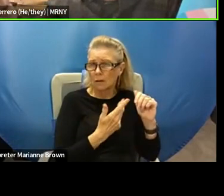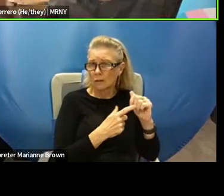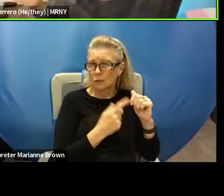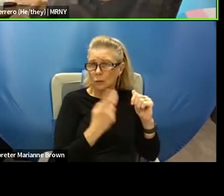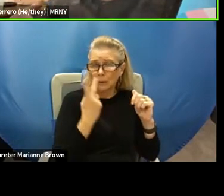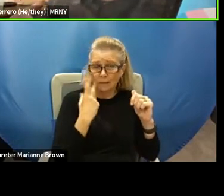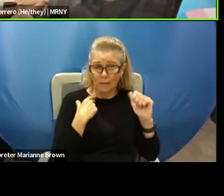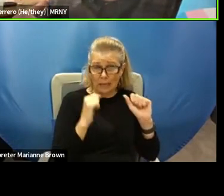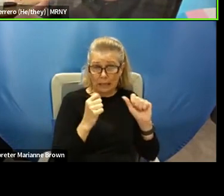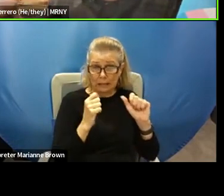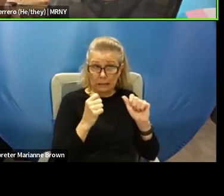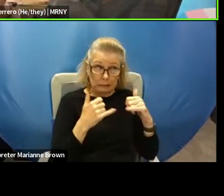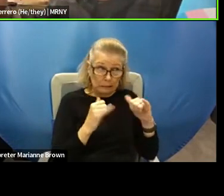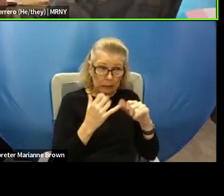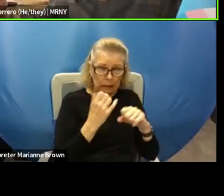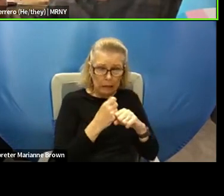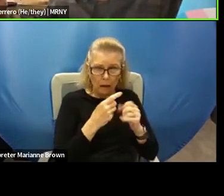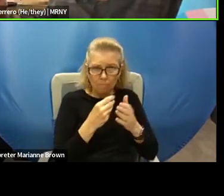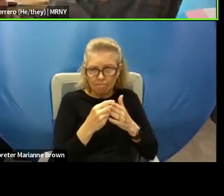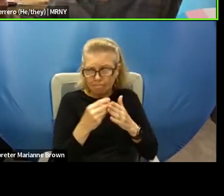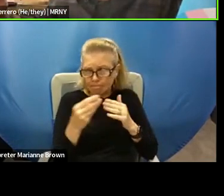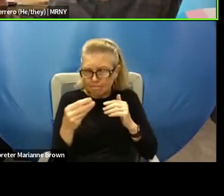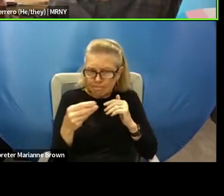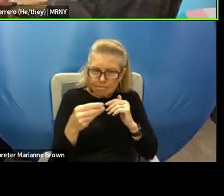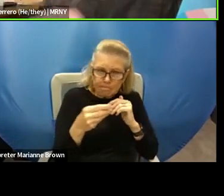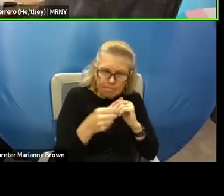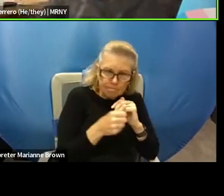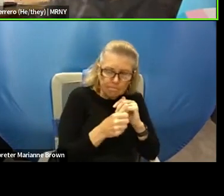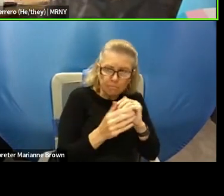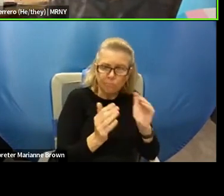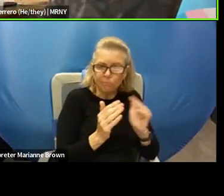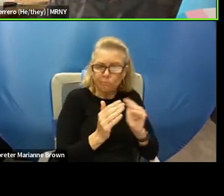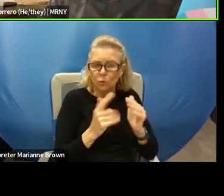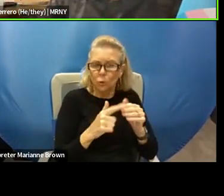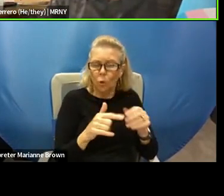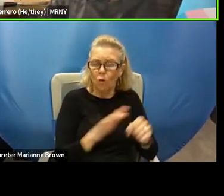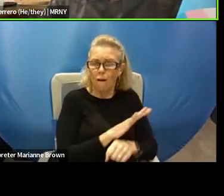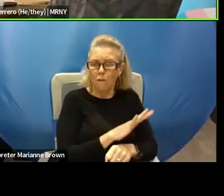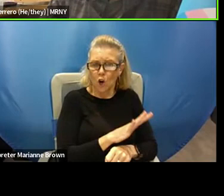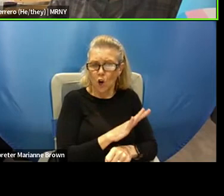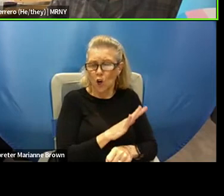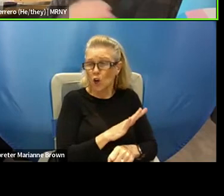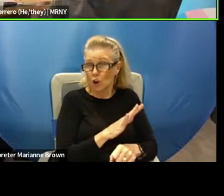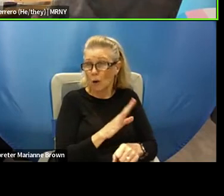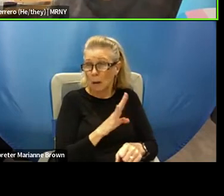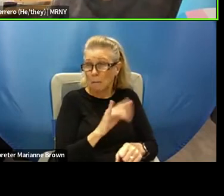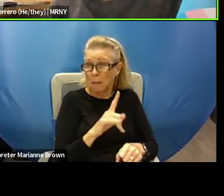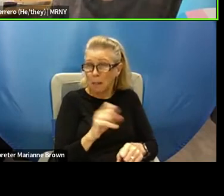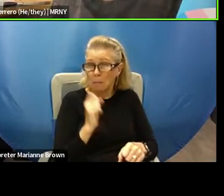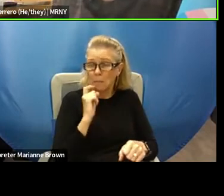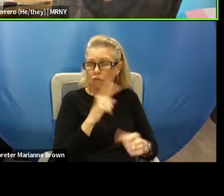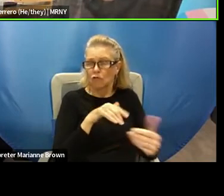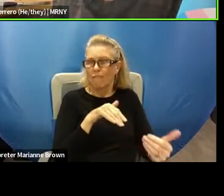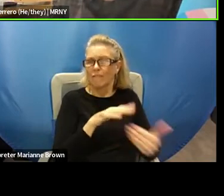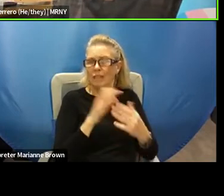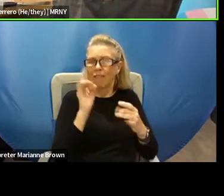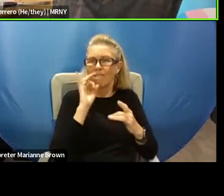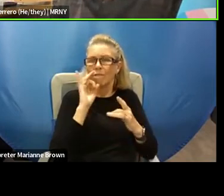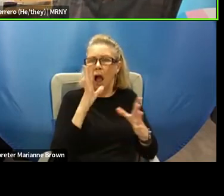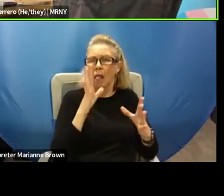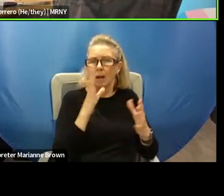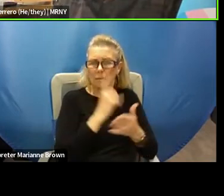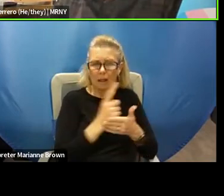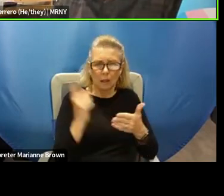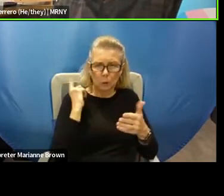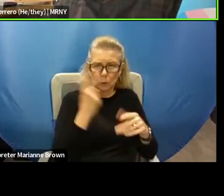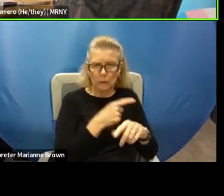still can get her the stipend to cover some sort of the bills because she just faced violence last week and is unable to do some work. And